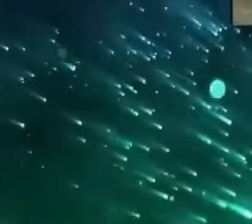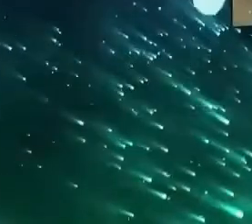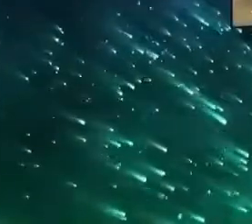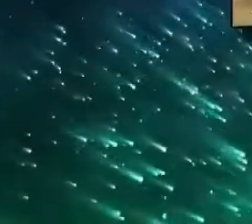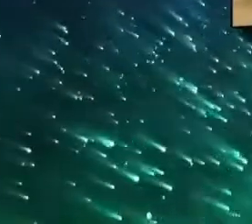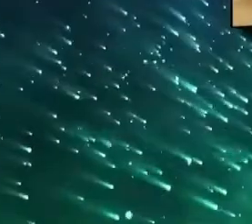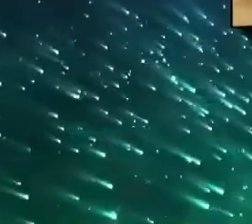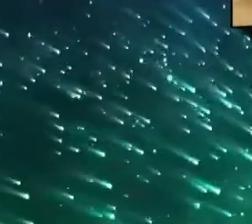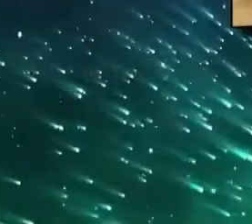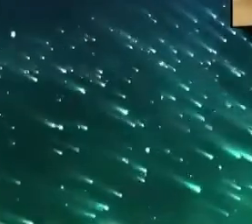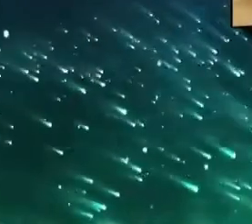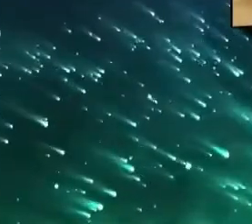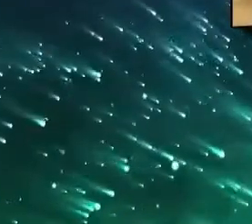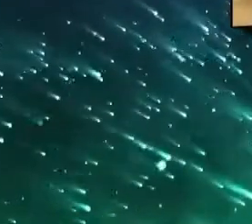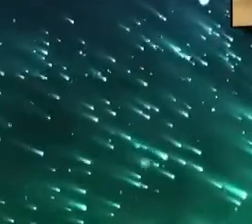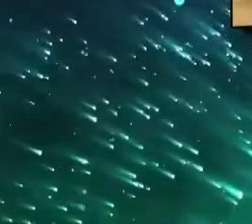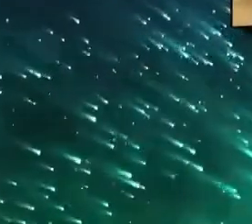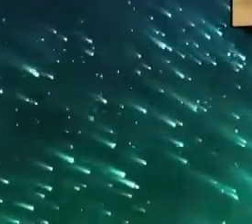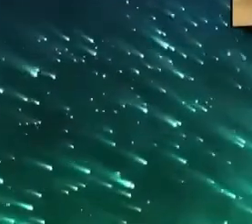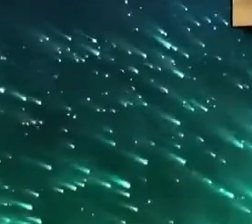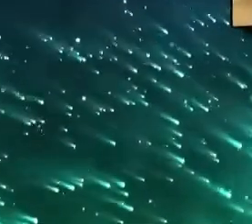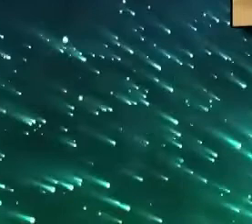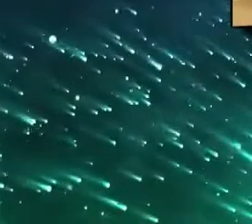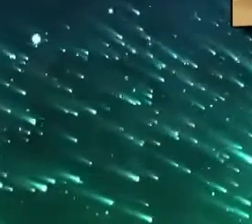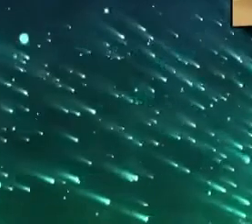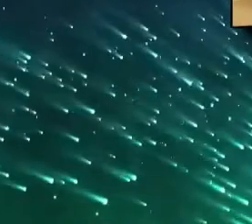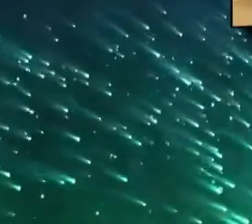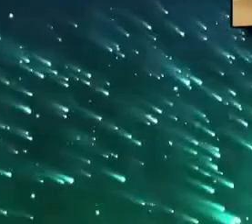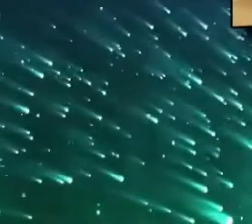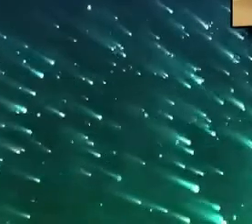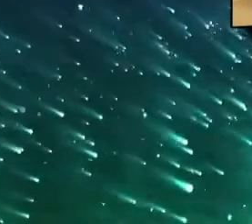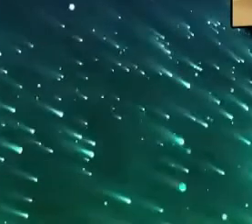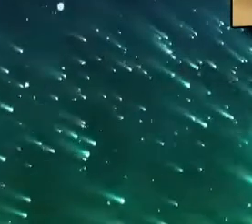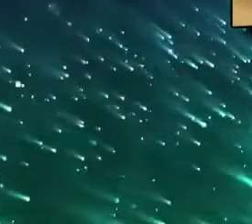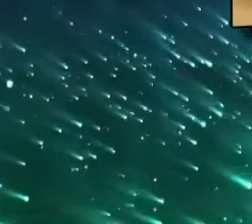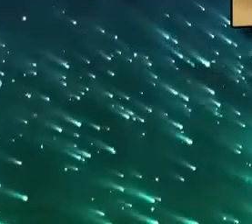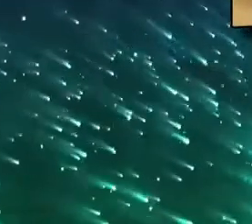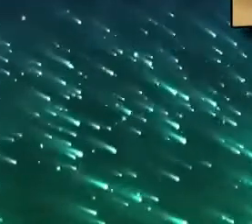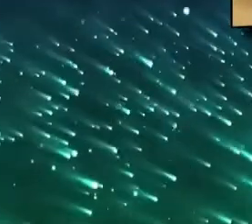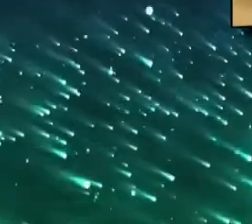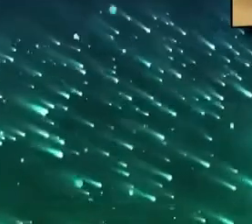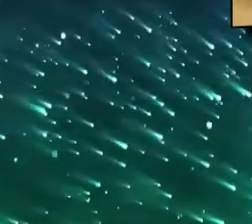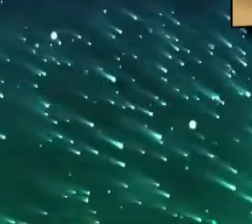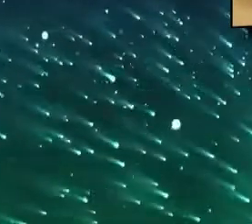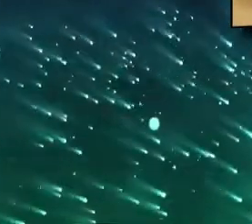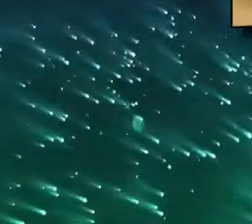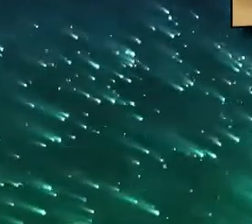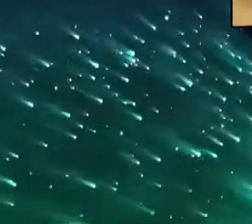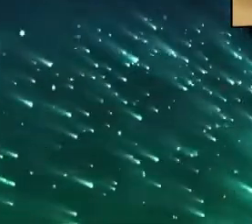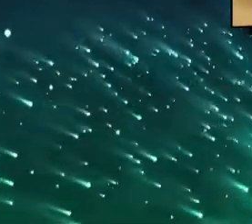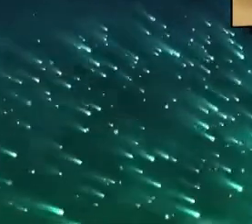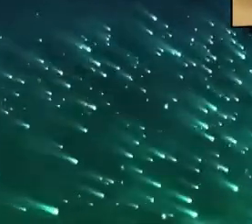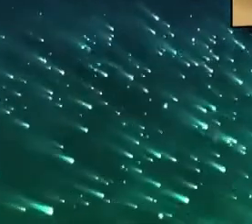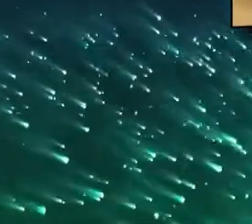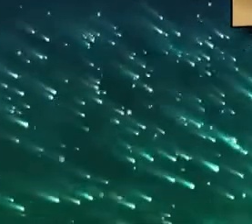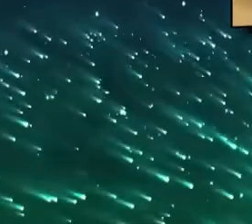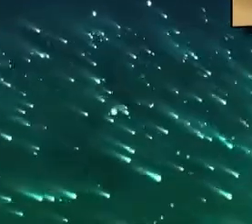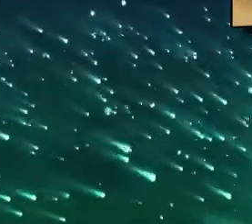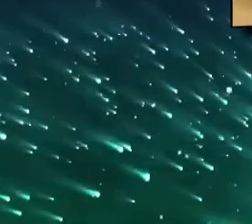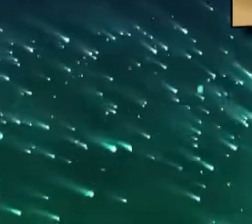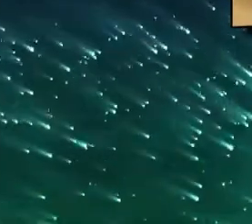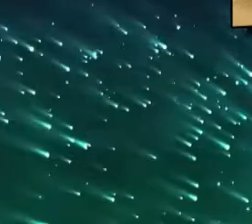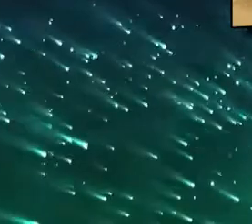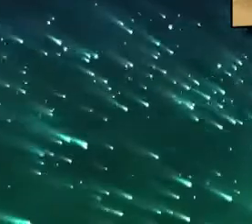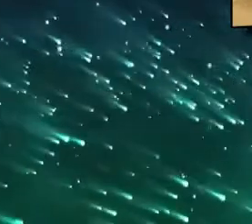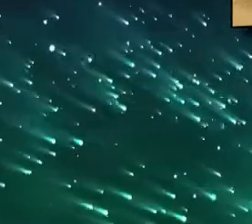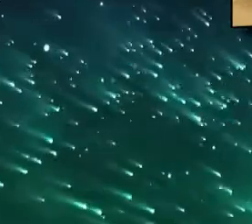Na na na na na na na, dapat Tagum Radyo Eskwela na. Na na na na na na na na na,